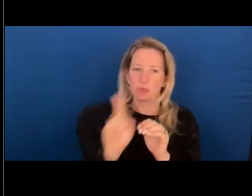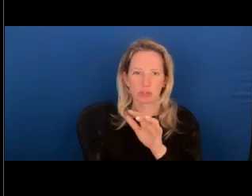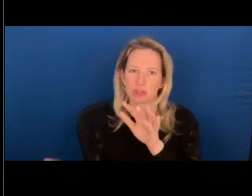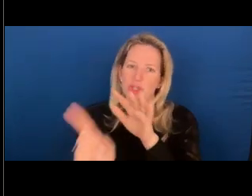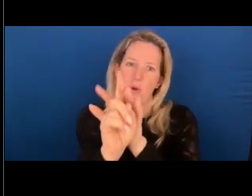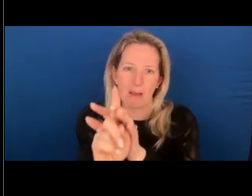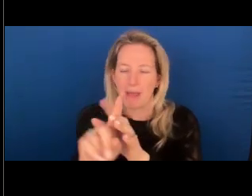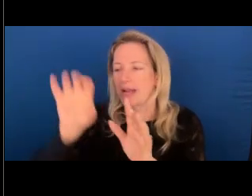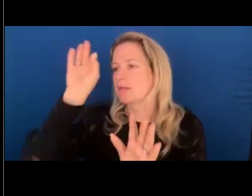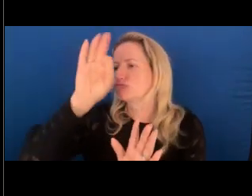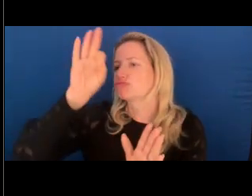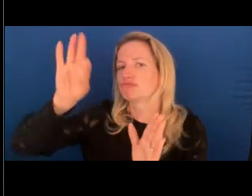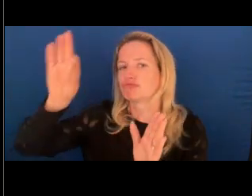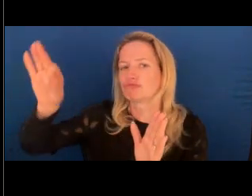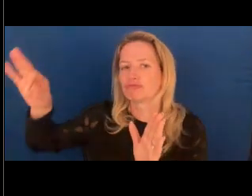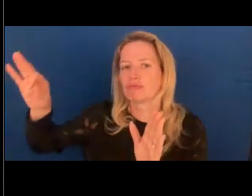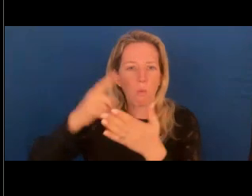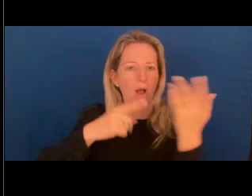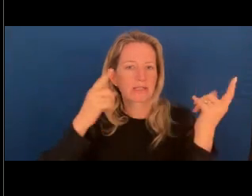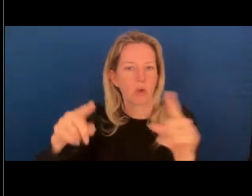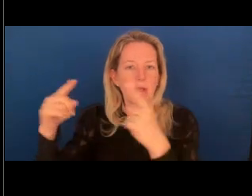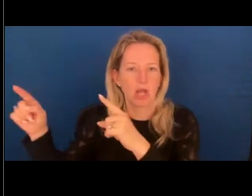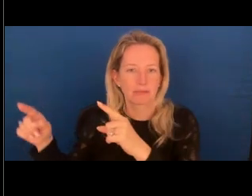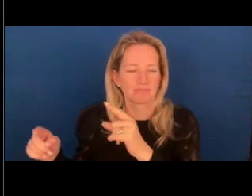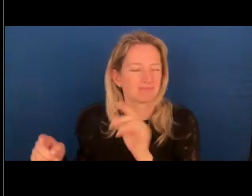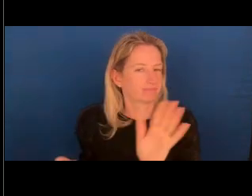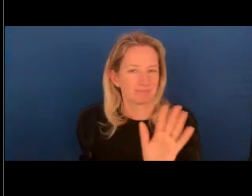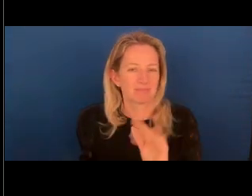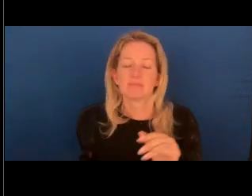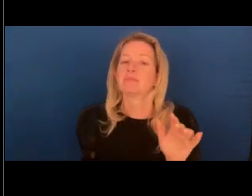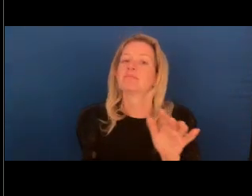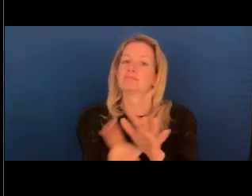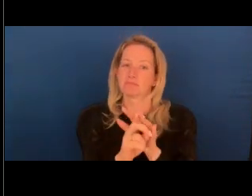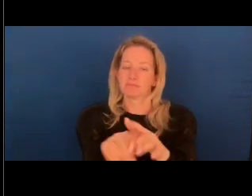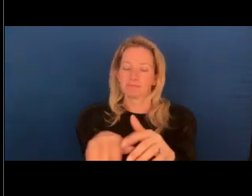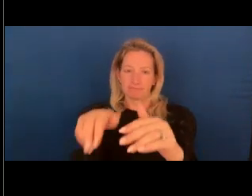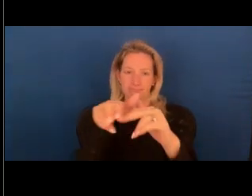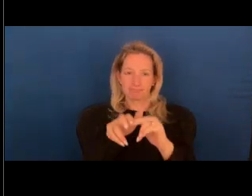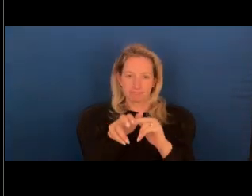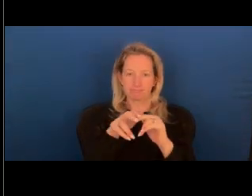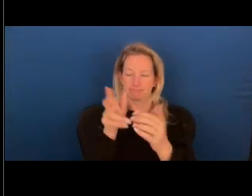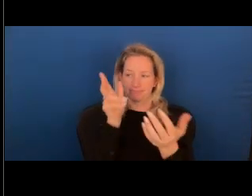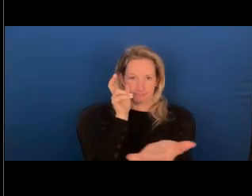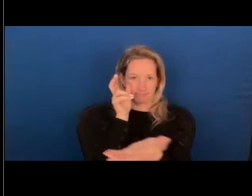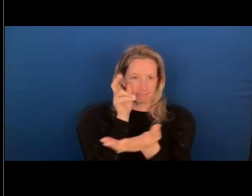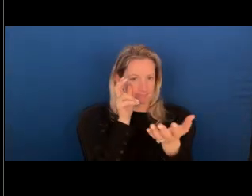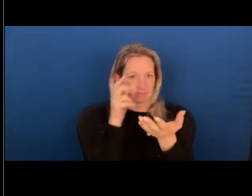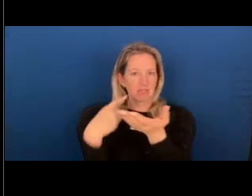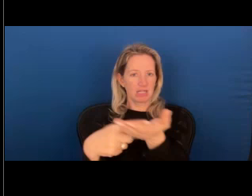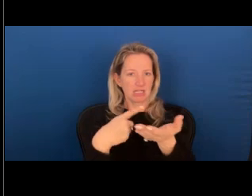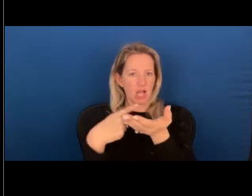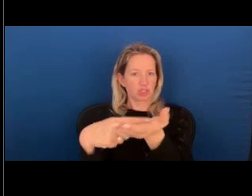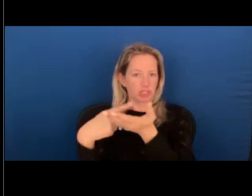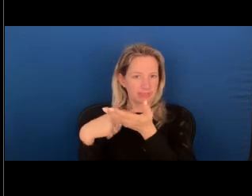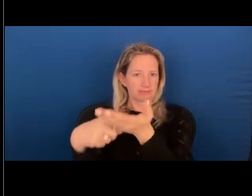important to engage in a discussion. And we, luckily, a lot of the groups we're working with, we've